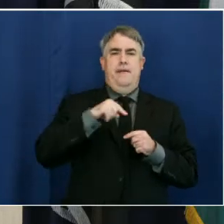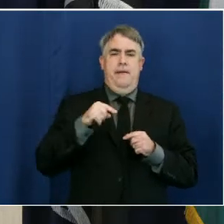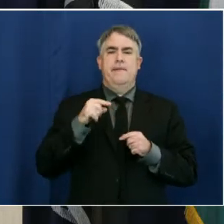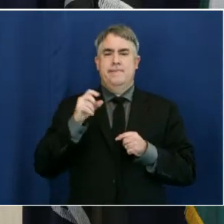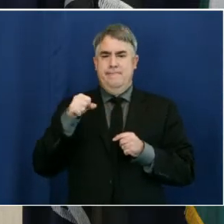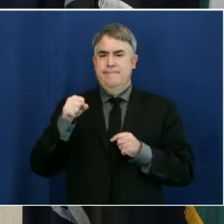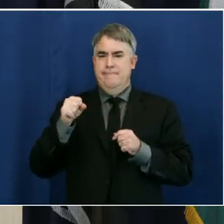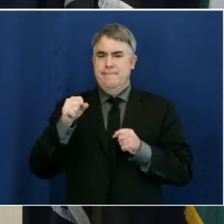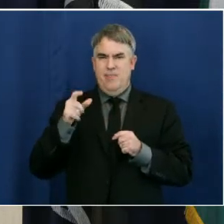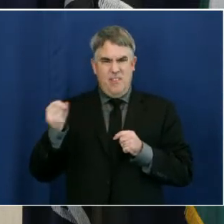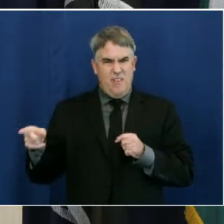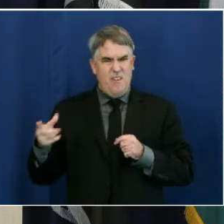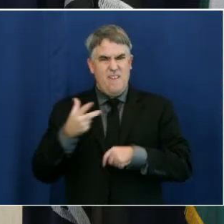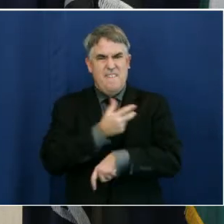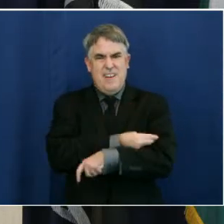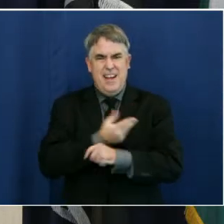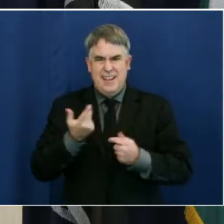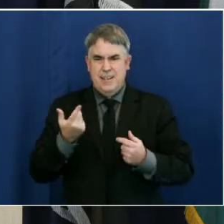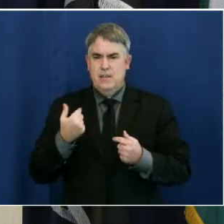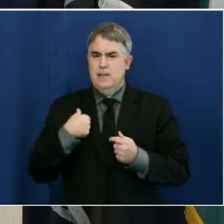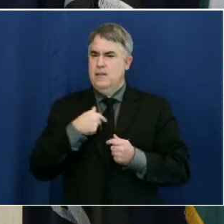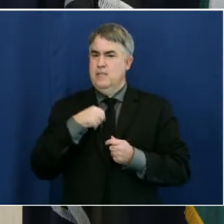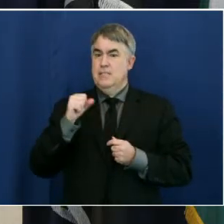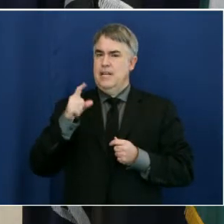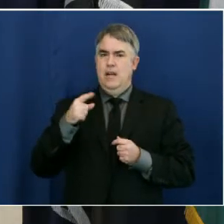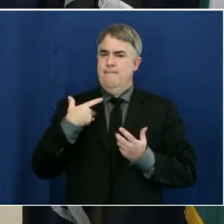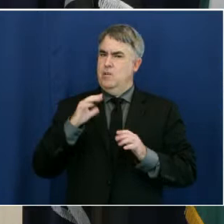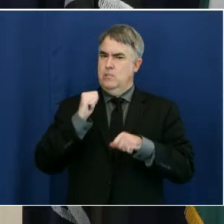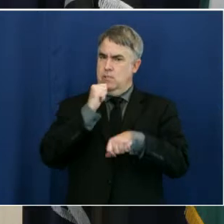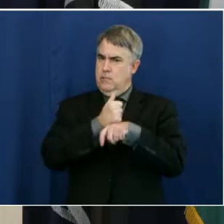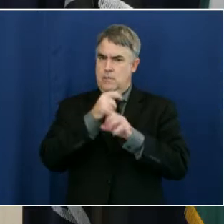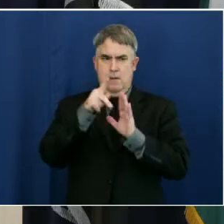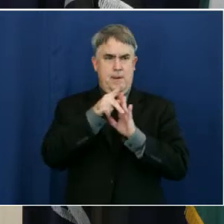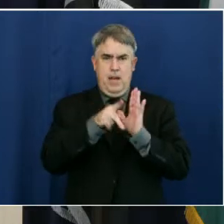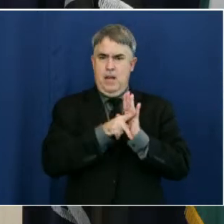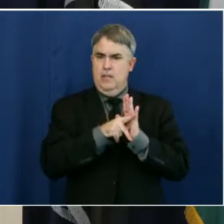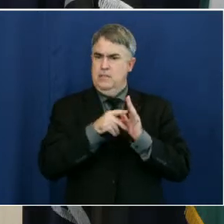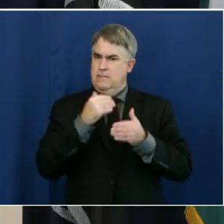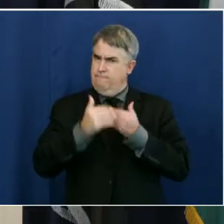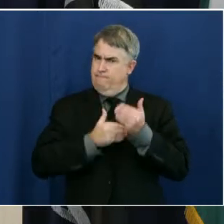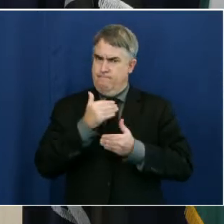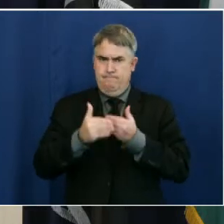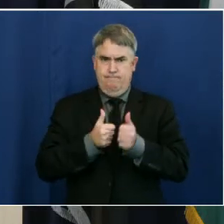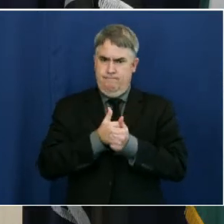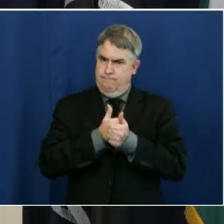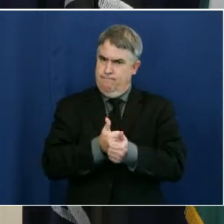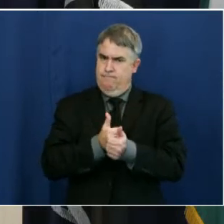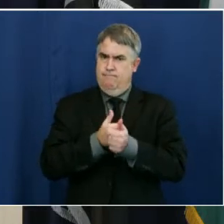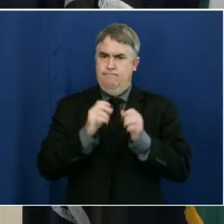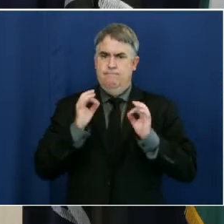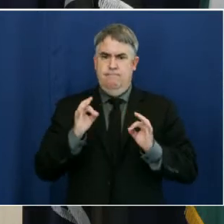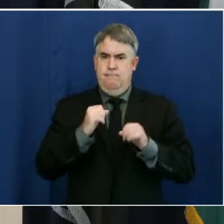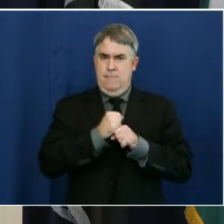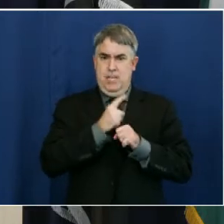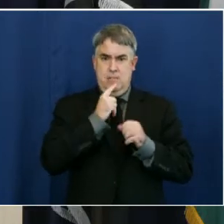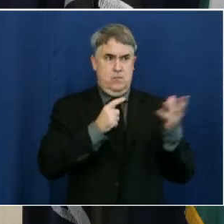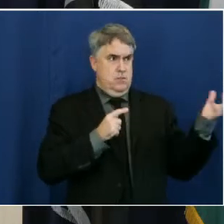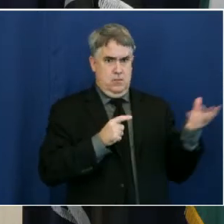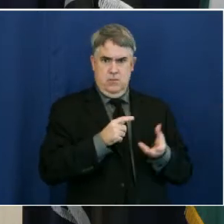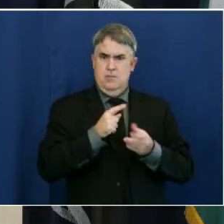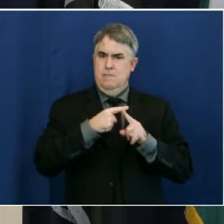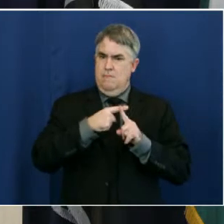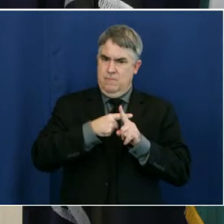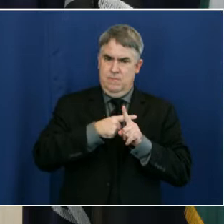we put in place procedures so that vaccine locations should have individuals in the appropriate tiers on